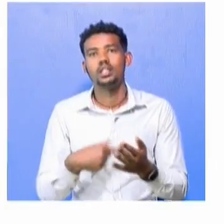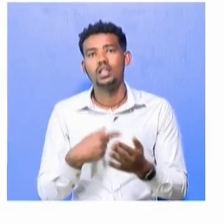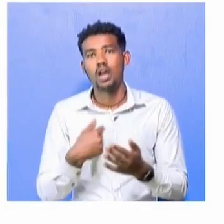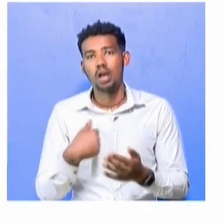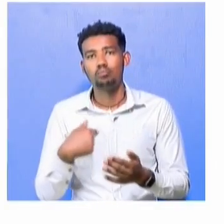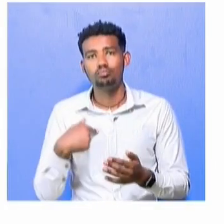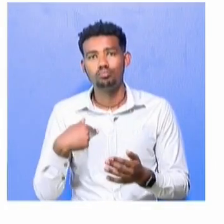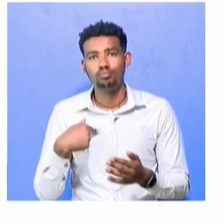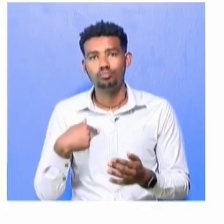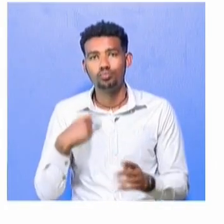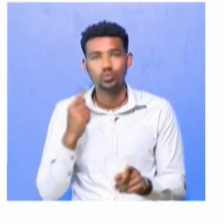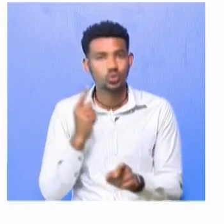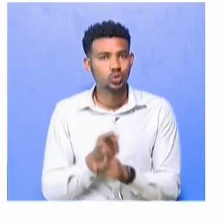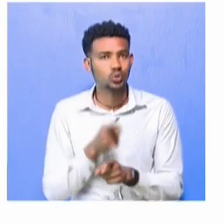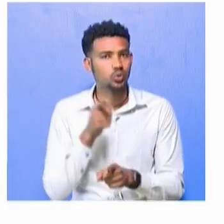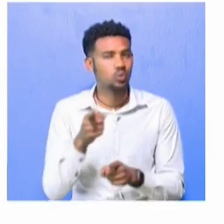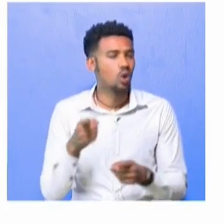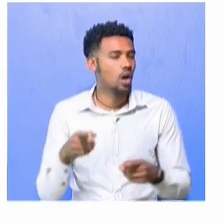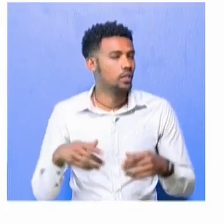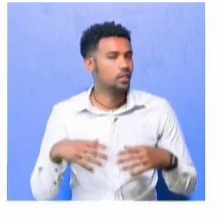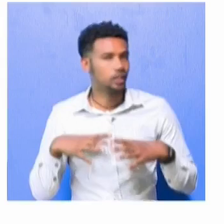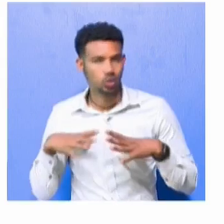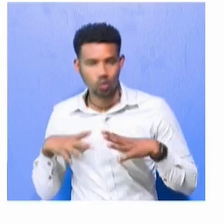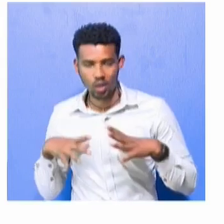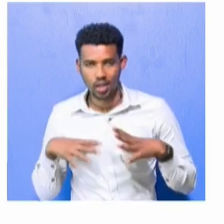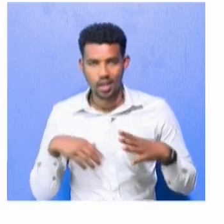it. And then